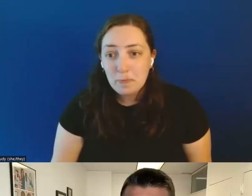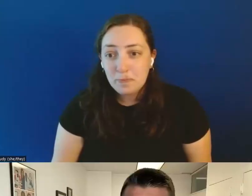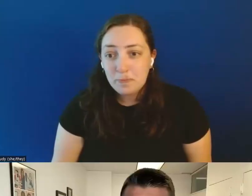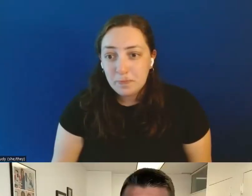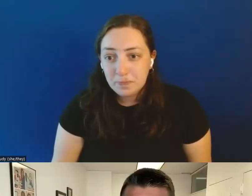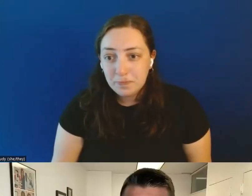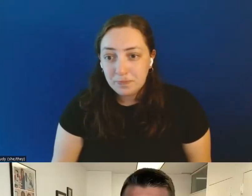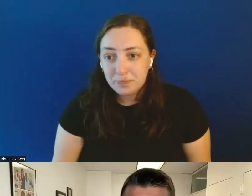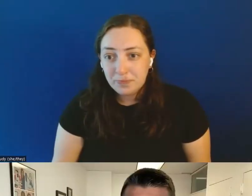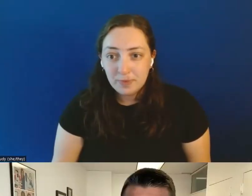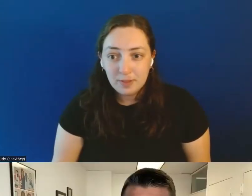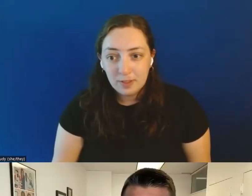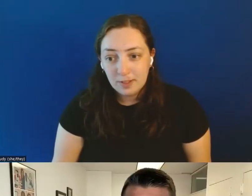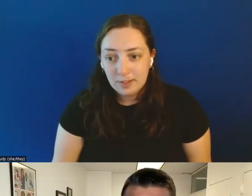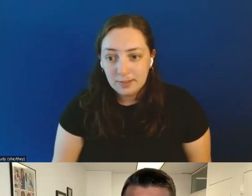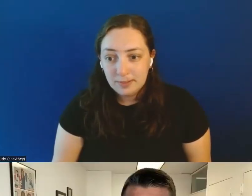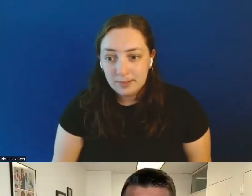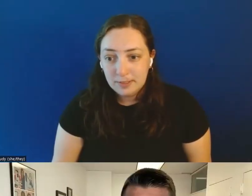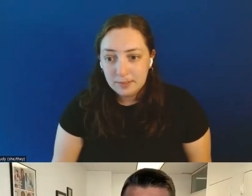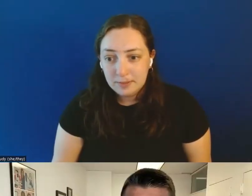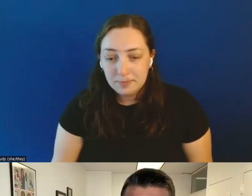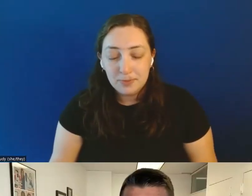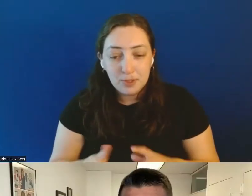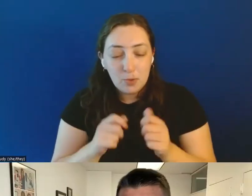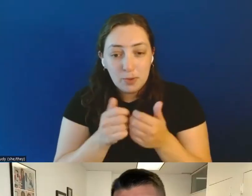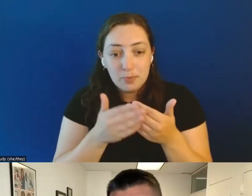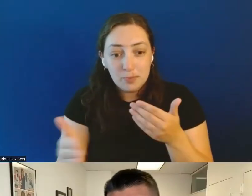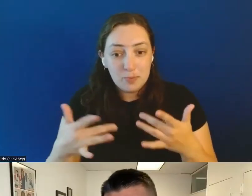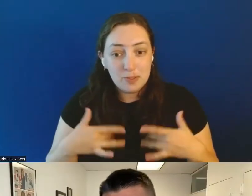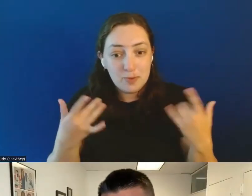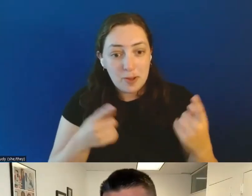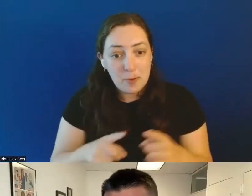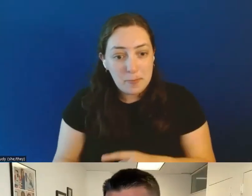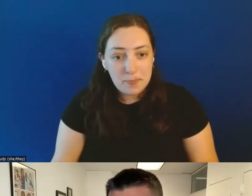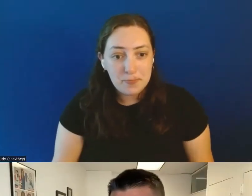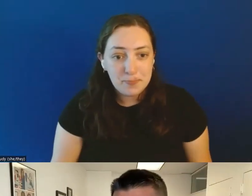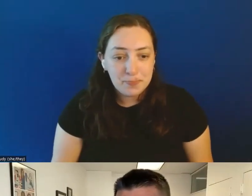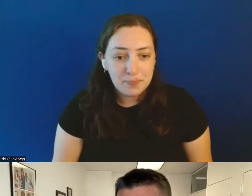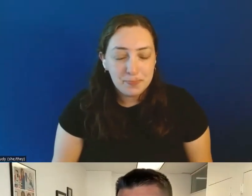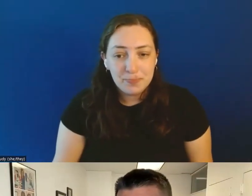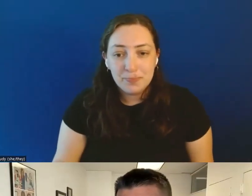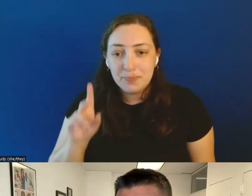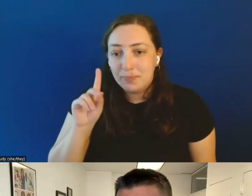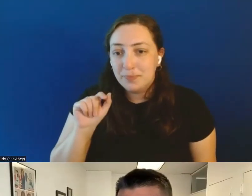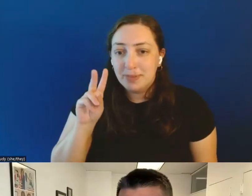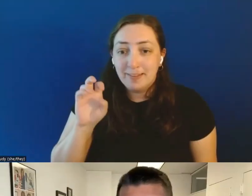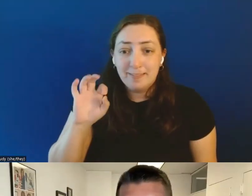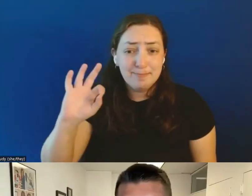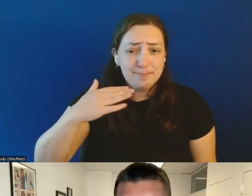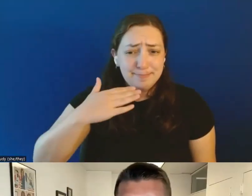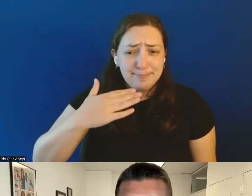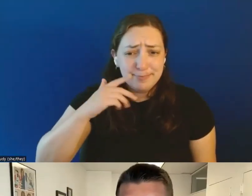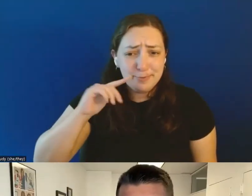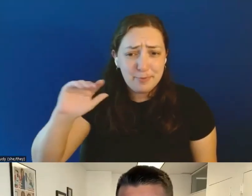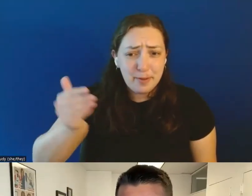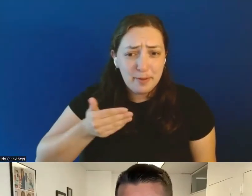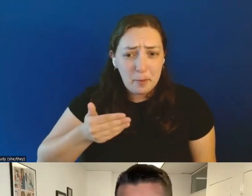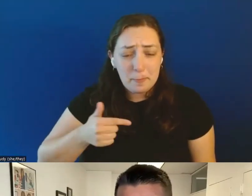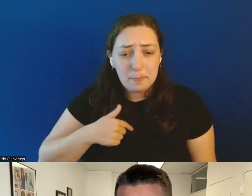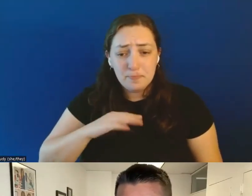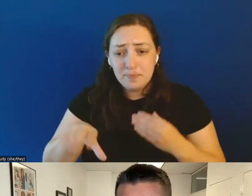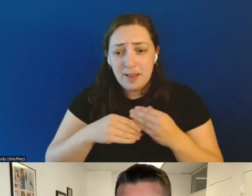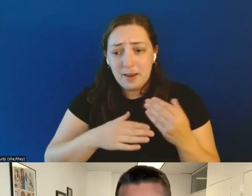off with what we know and what's going on. Thank you. Thank you so much for that welcome. I think I'm just adding my